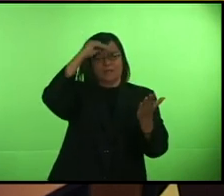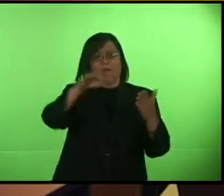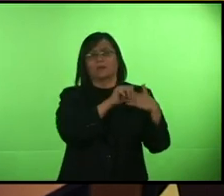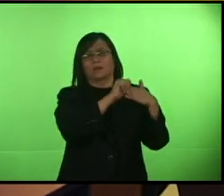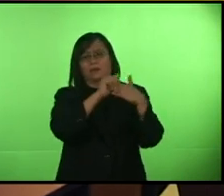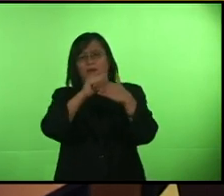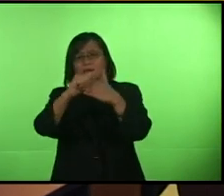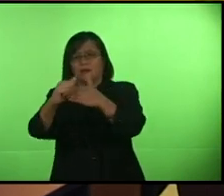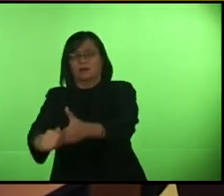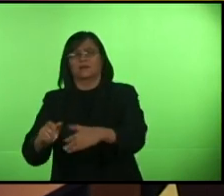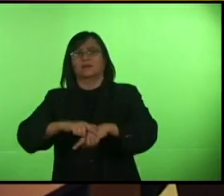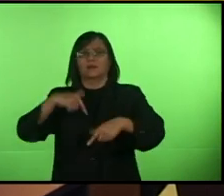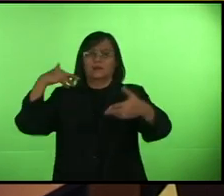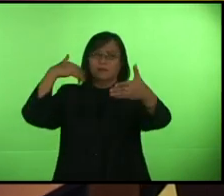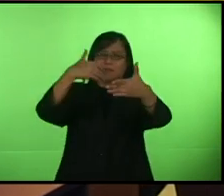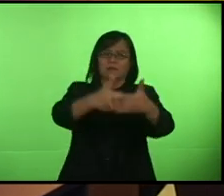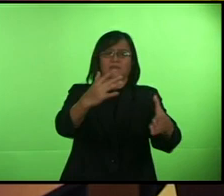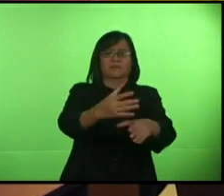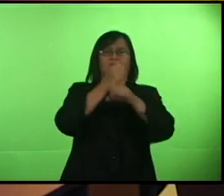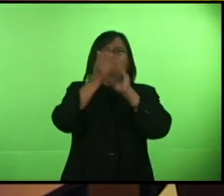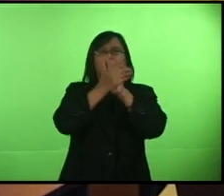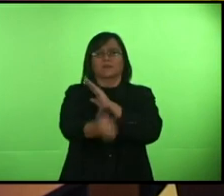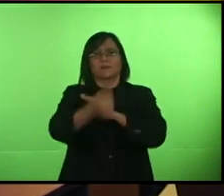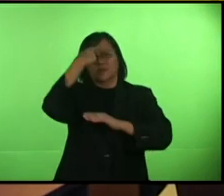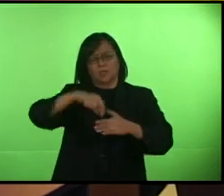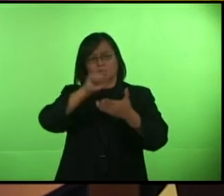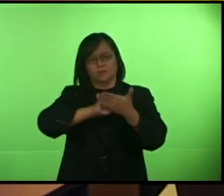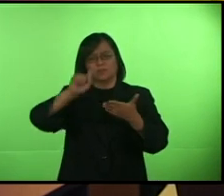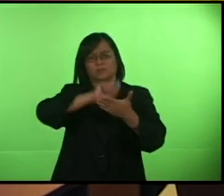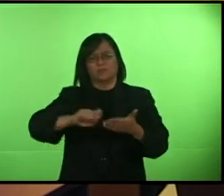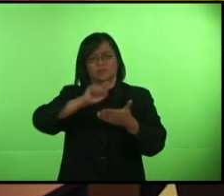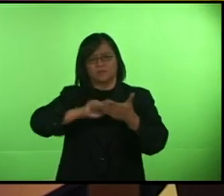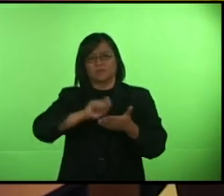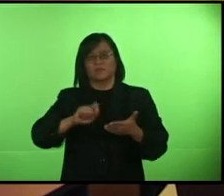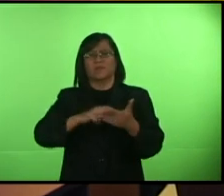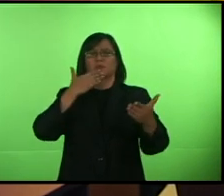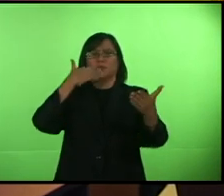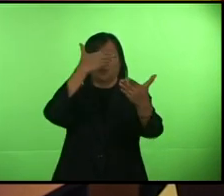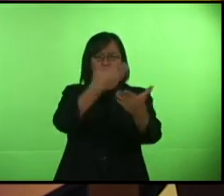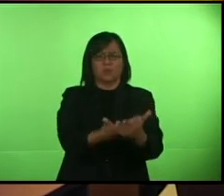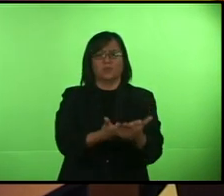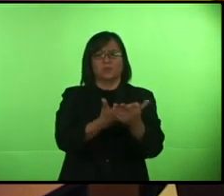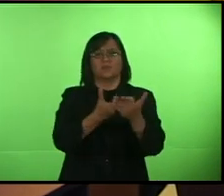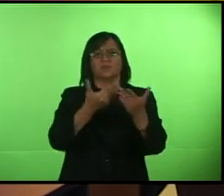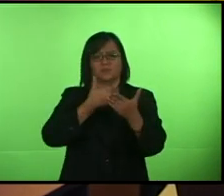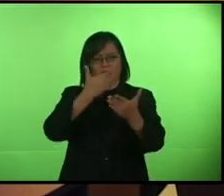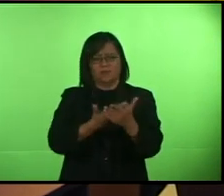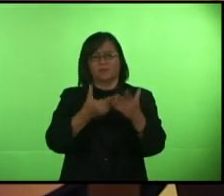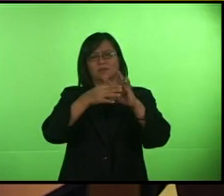way until you acquire how to write a beautiful